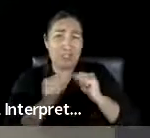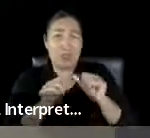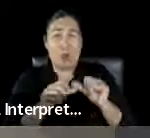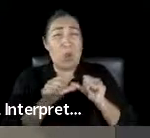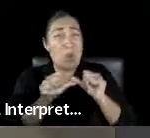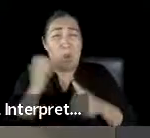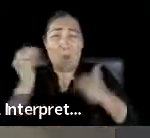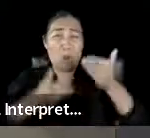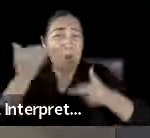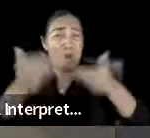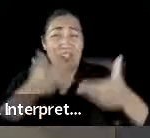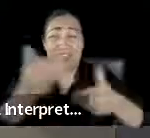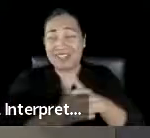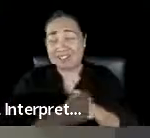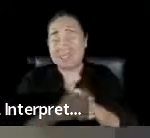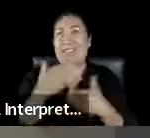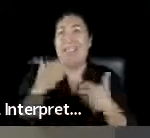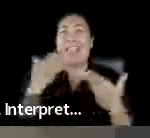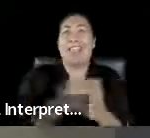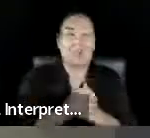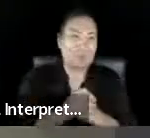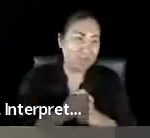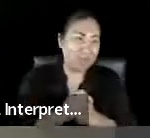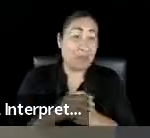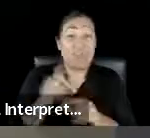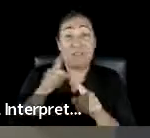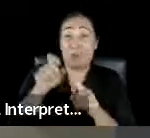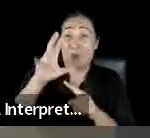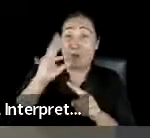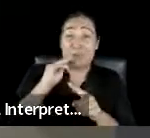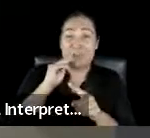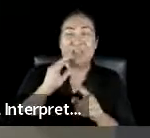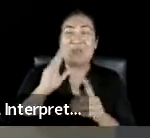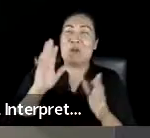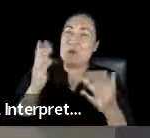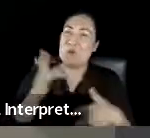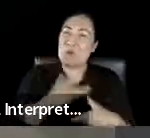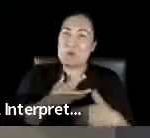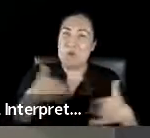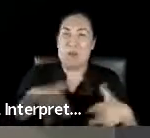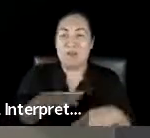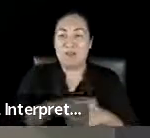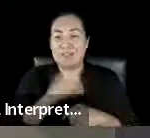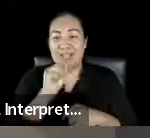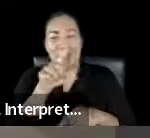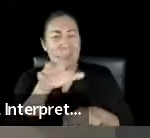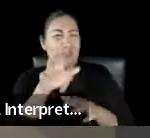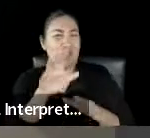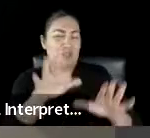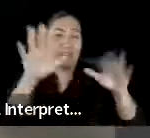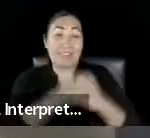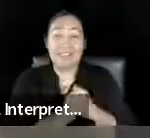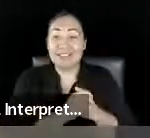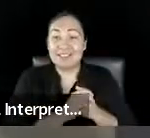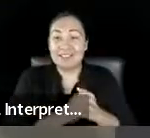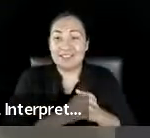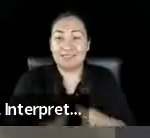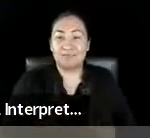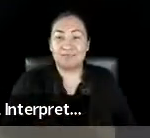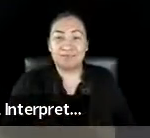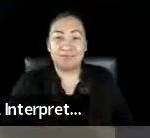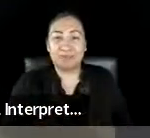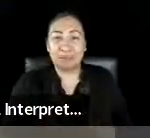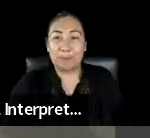the issues. Somebody with your experience, that means a lot. Thank you. Yeah, you do great. Listen, I have